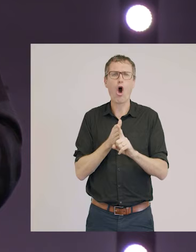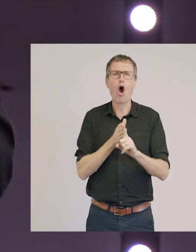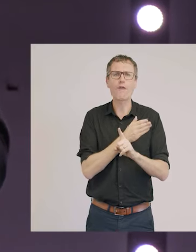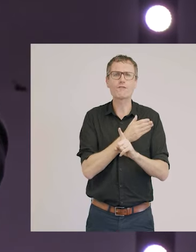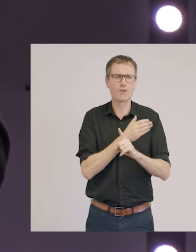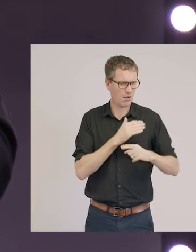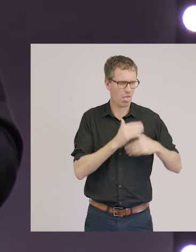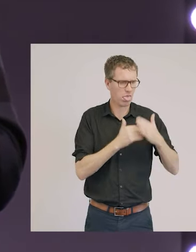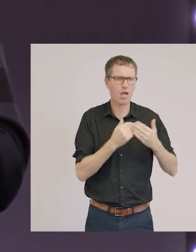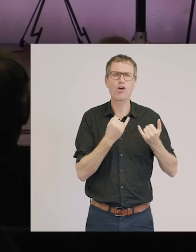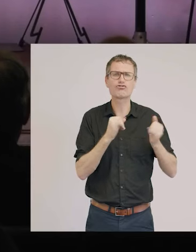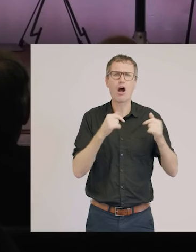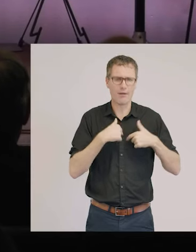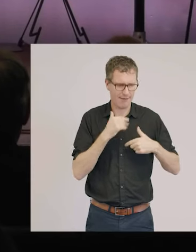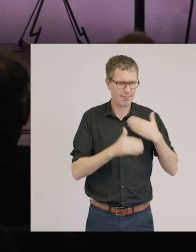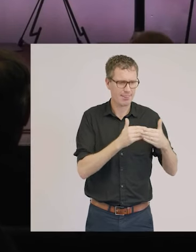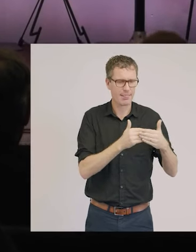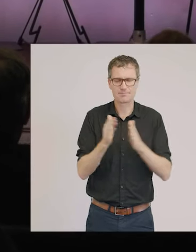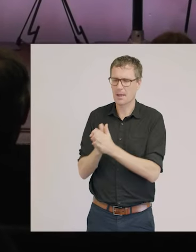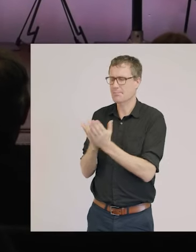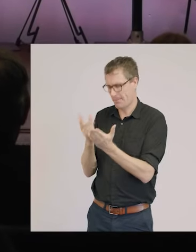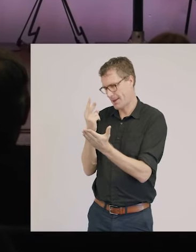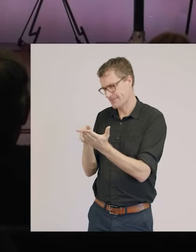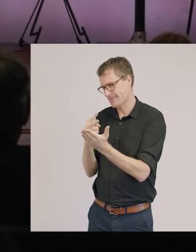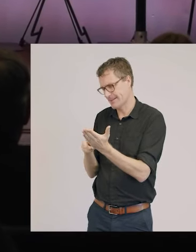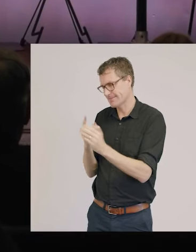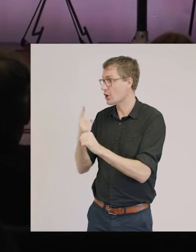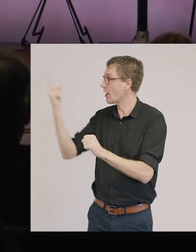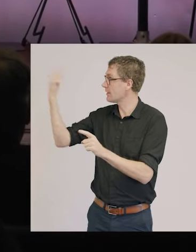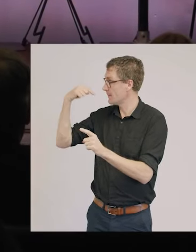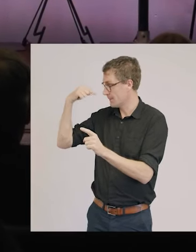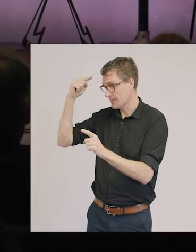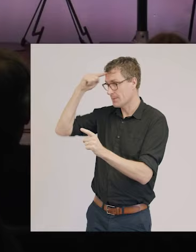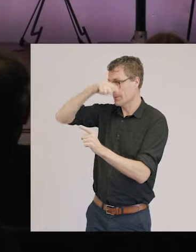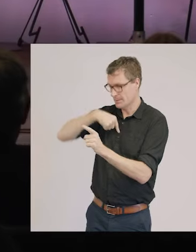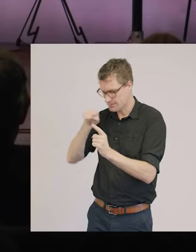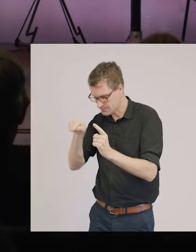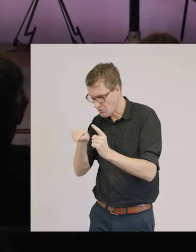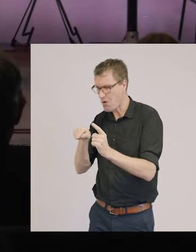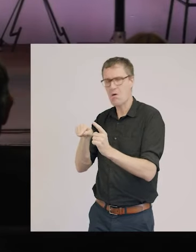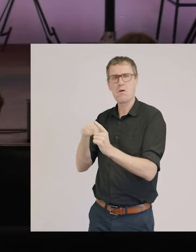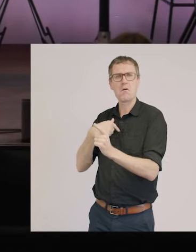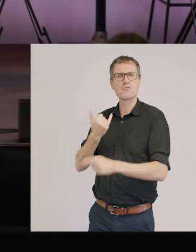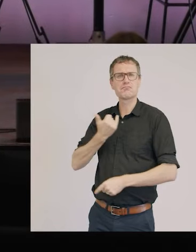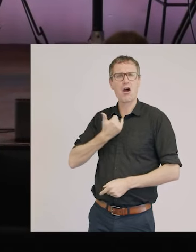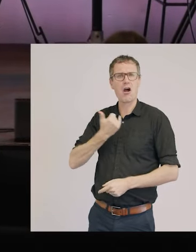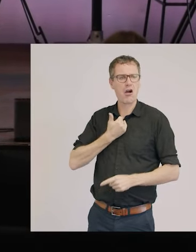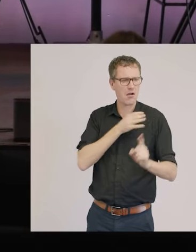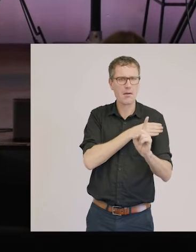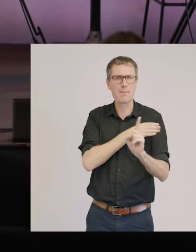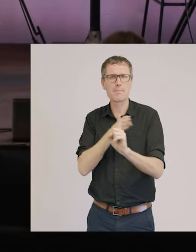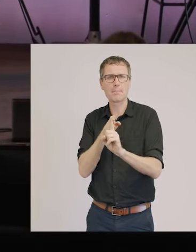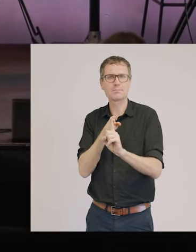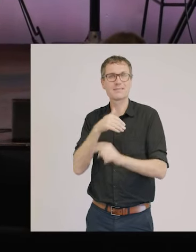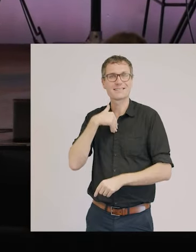start doing or saying things, and when I read the Bible or God speaks to me in my prayer time, God says, you're out of line. I think, oh, that's right, I am.